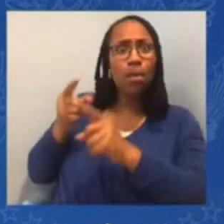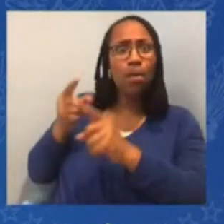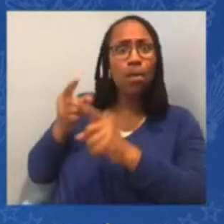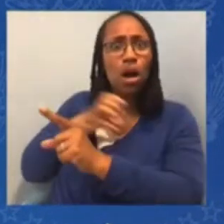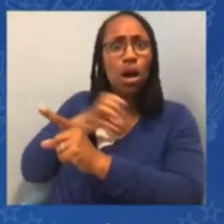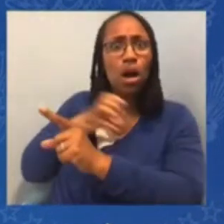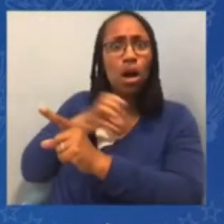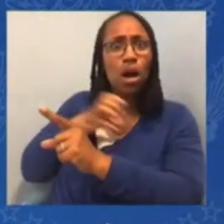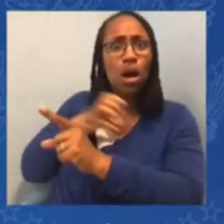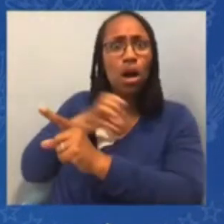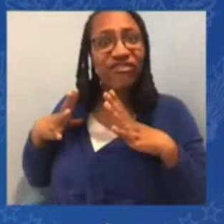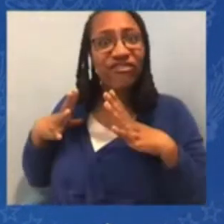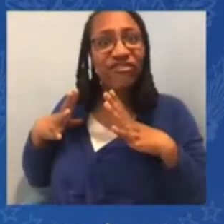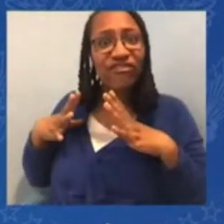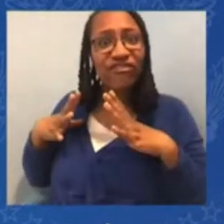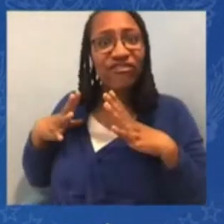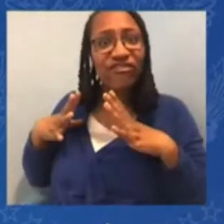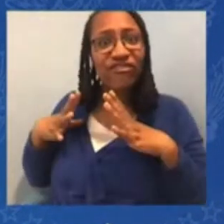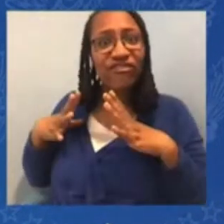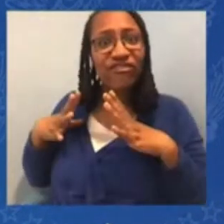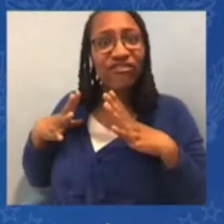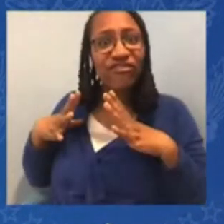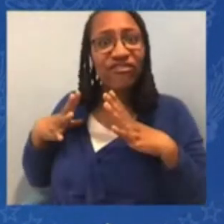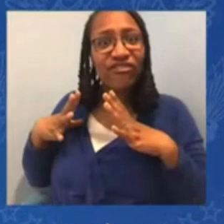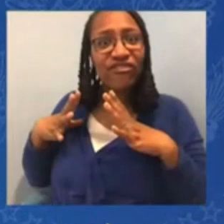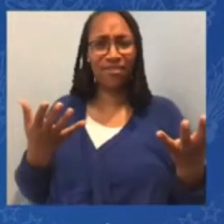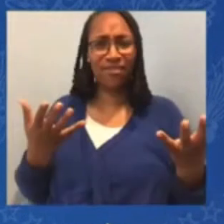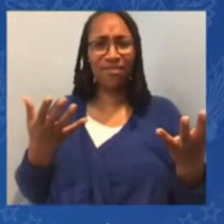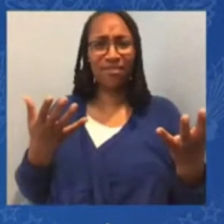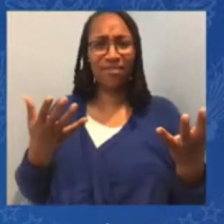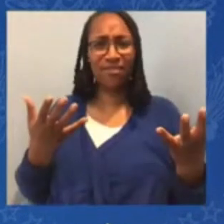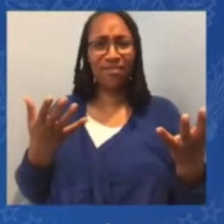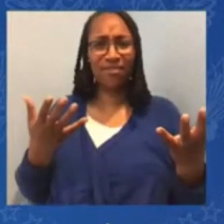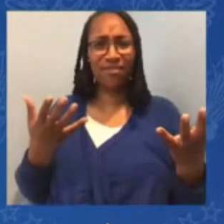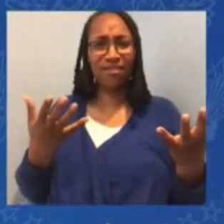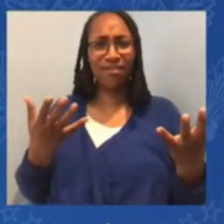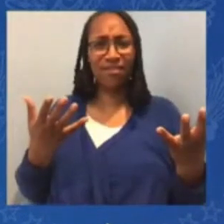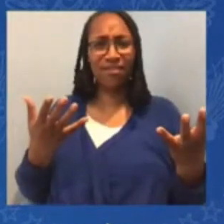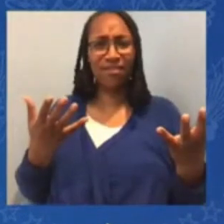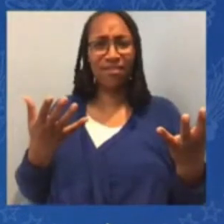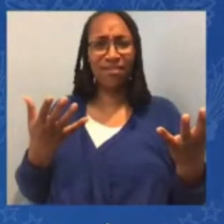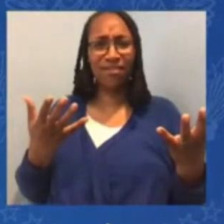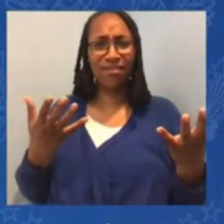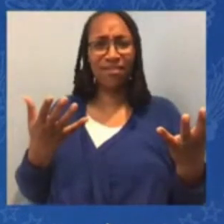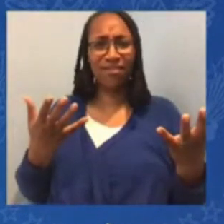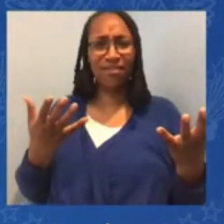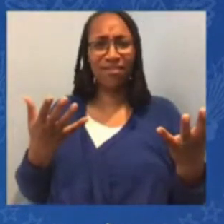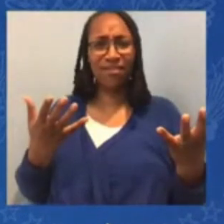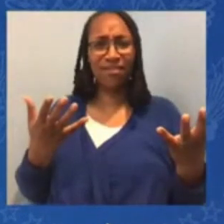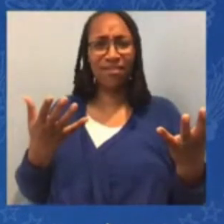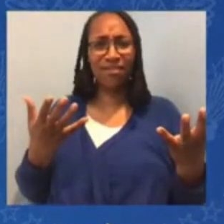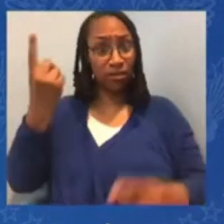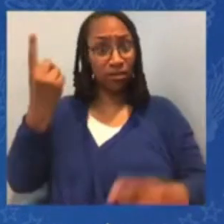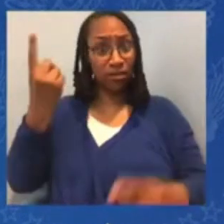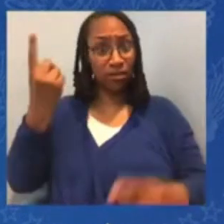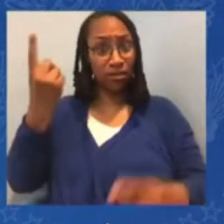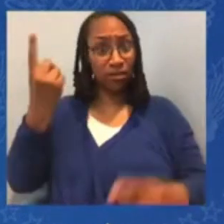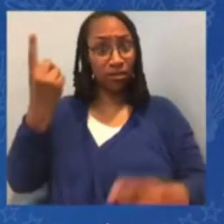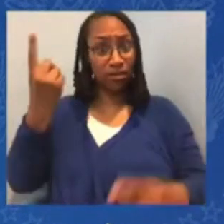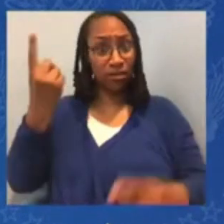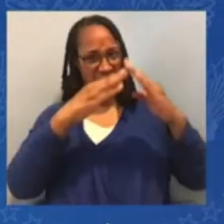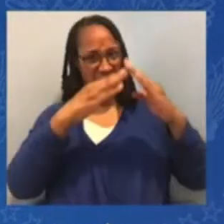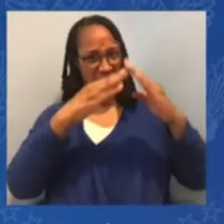was considering going on television, using one of his few precious primetime